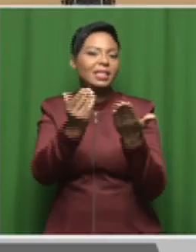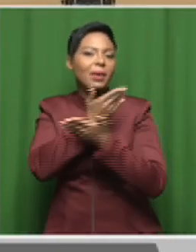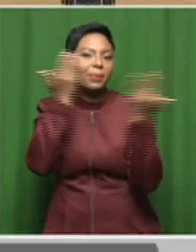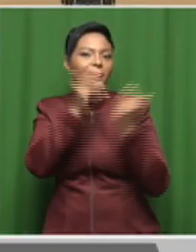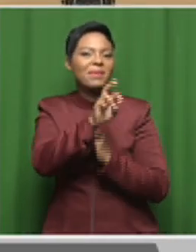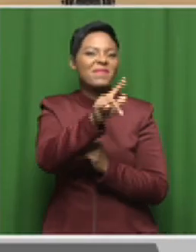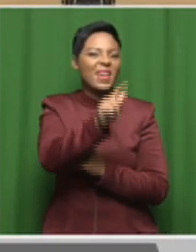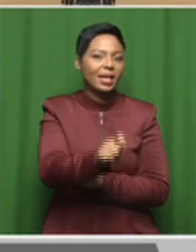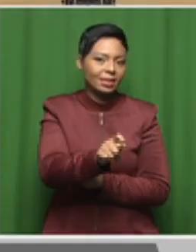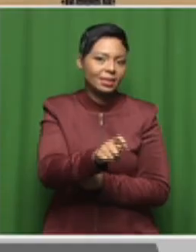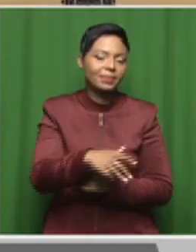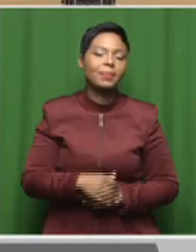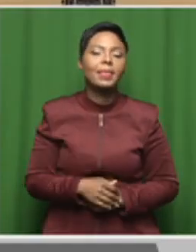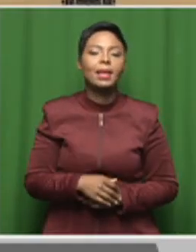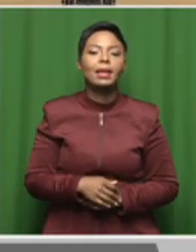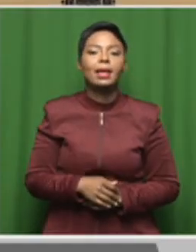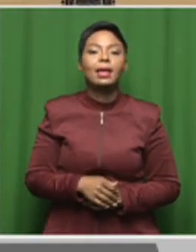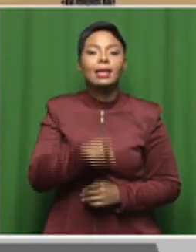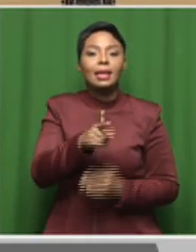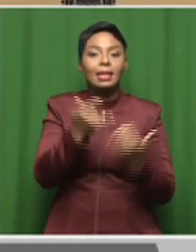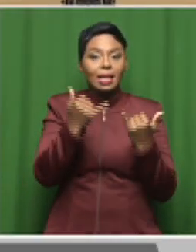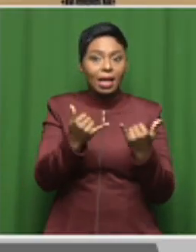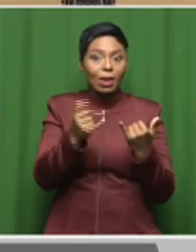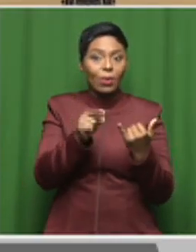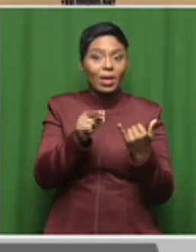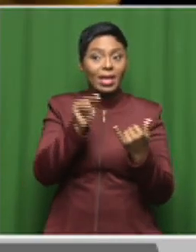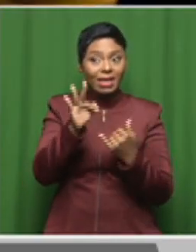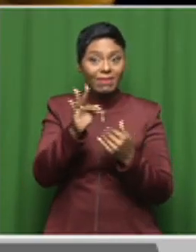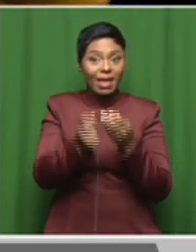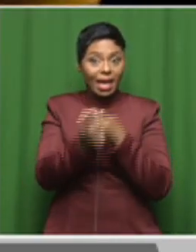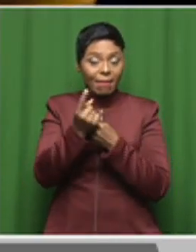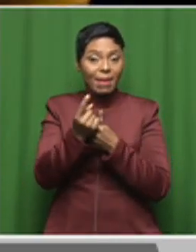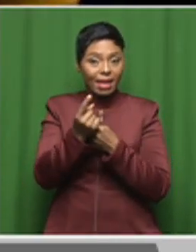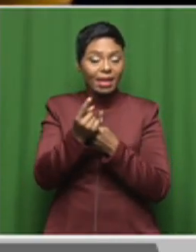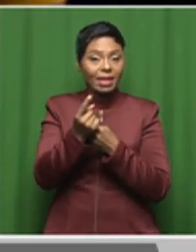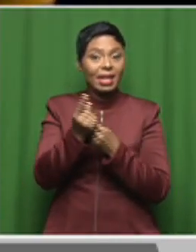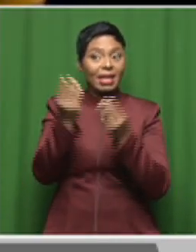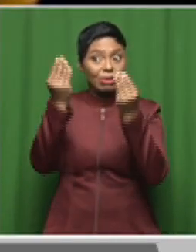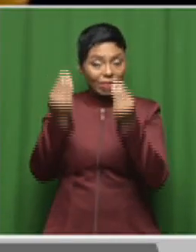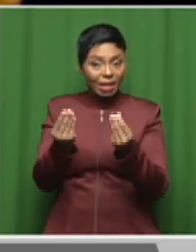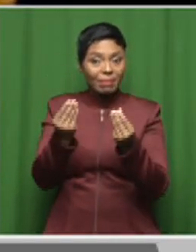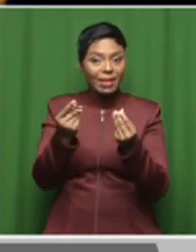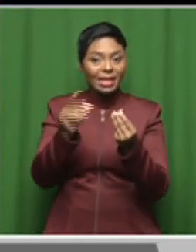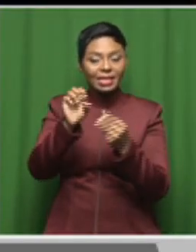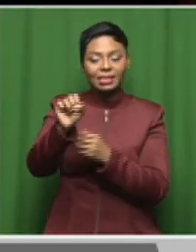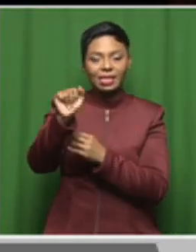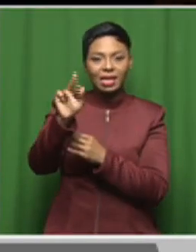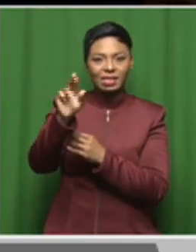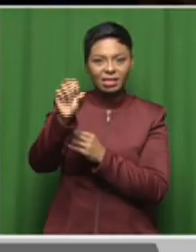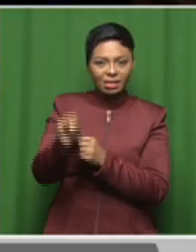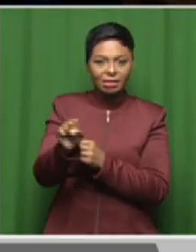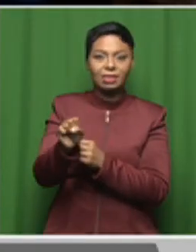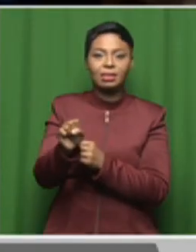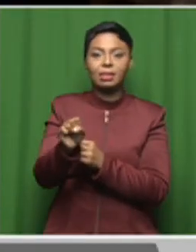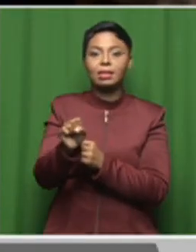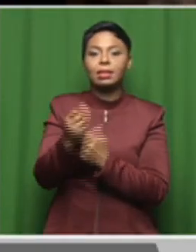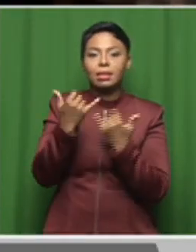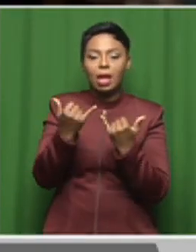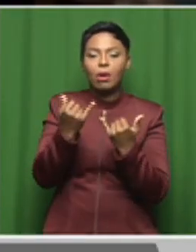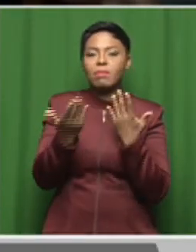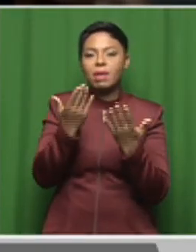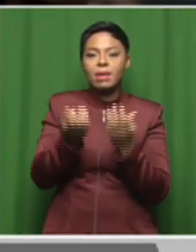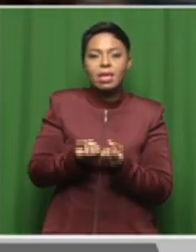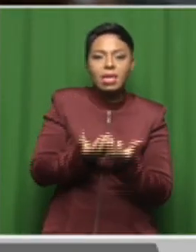good is if SARS could perhaps provide roadshows or even